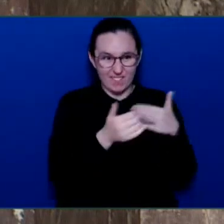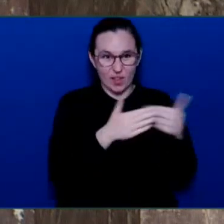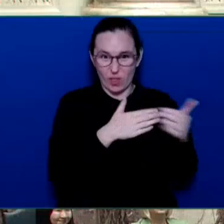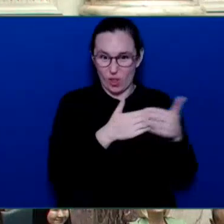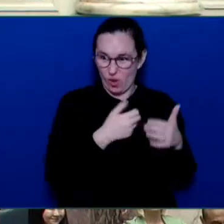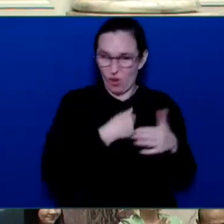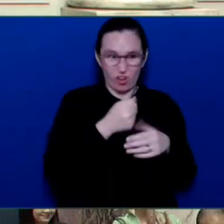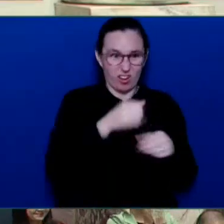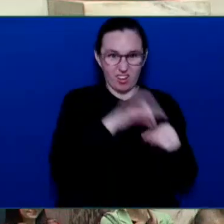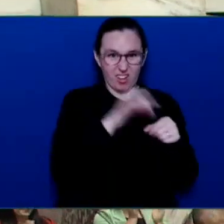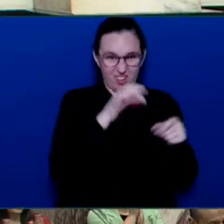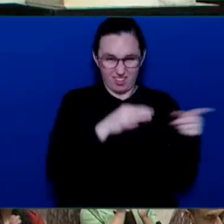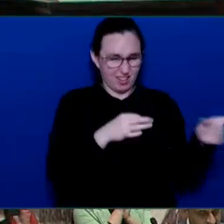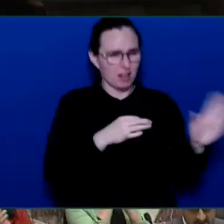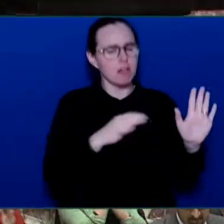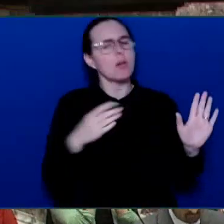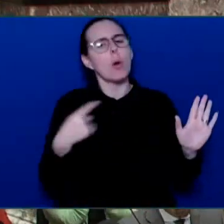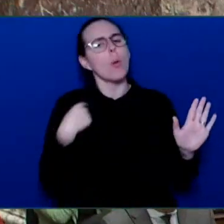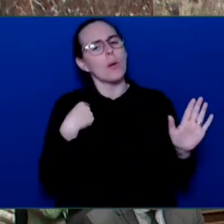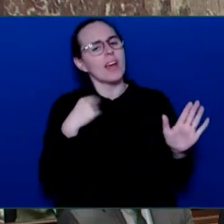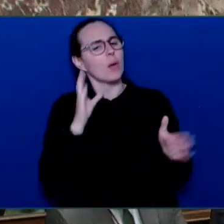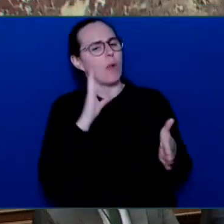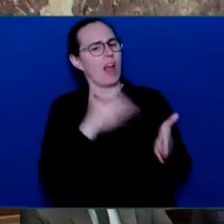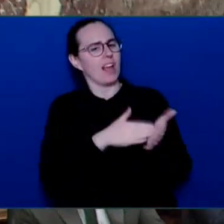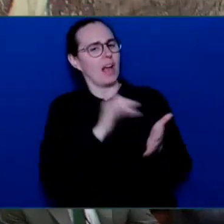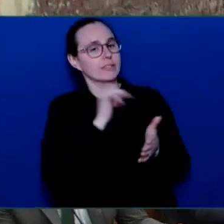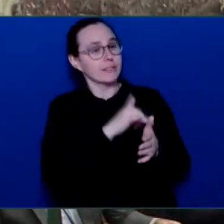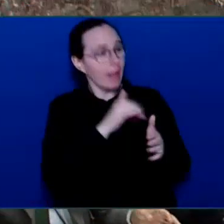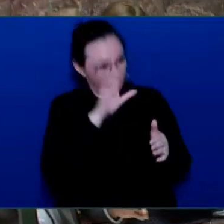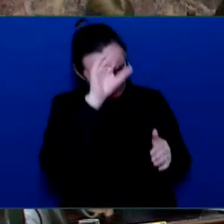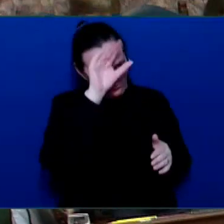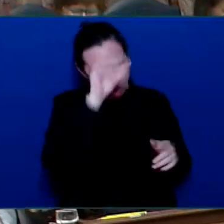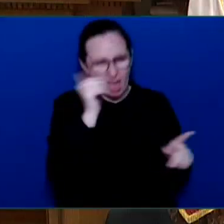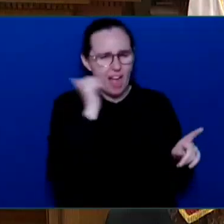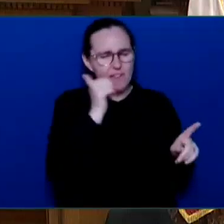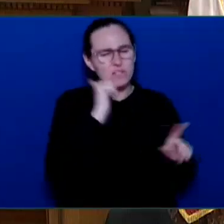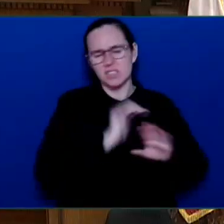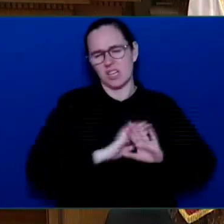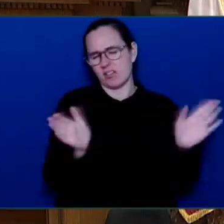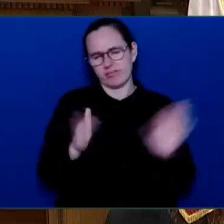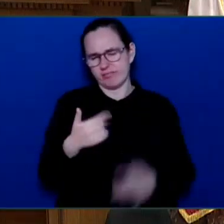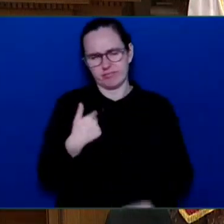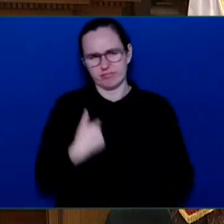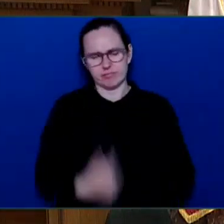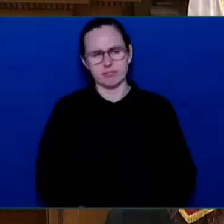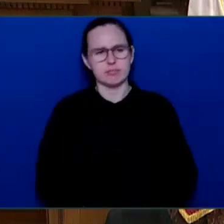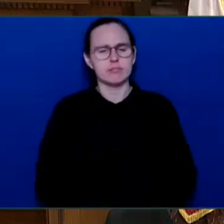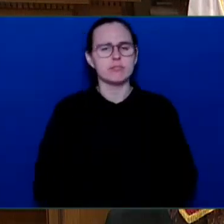Speaker. The bell and the question period.